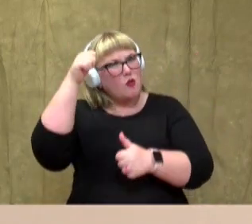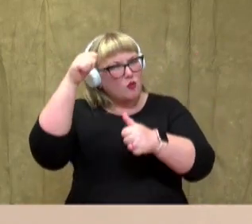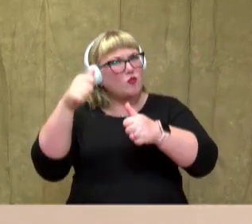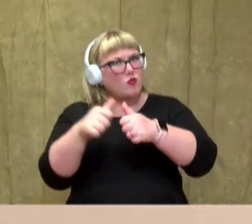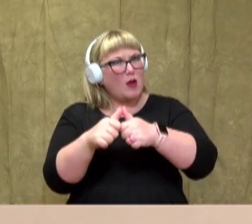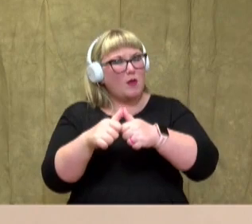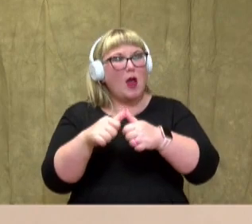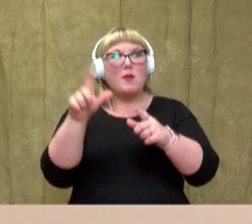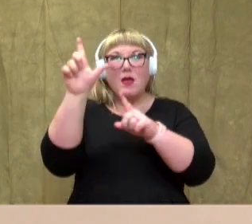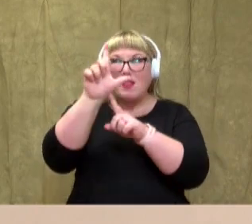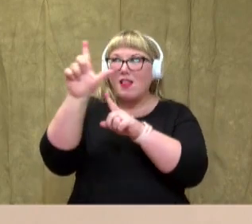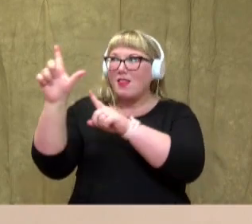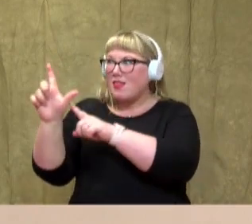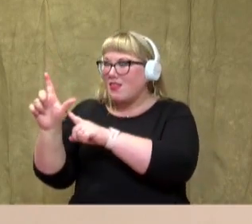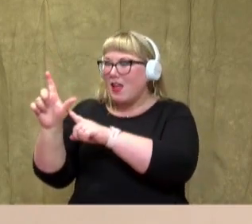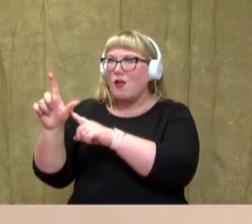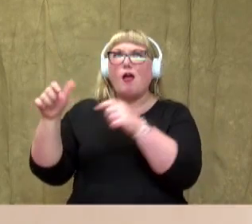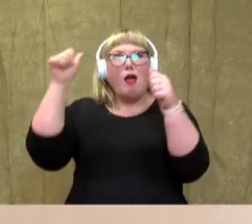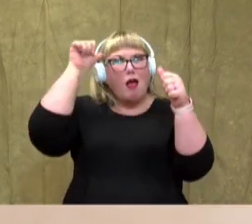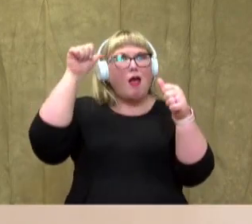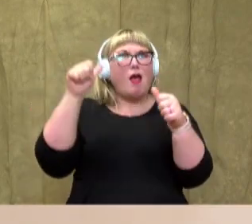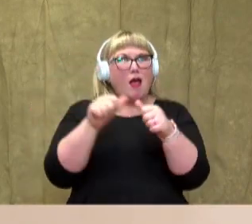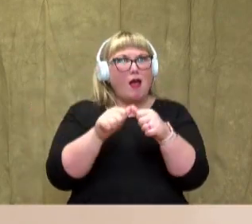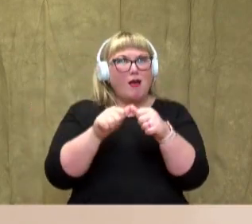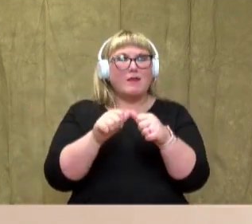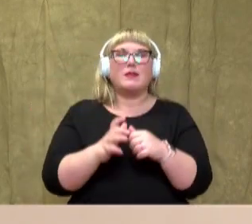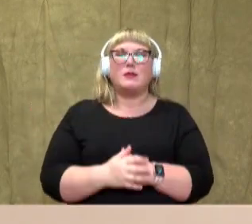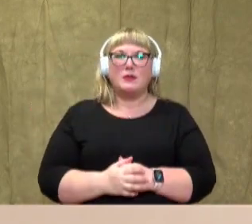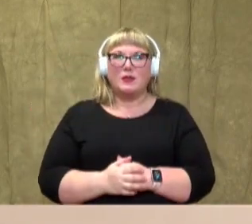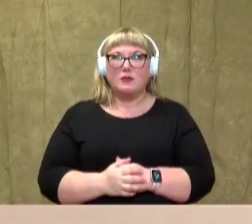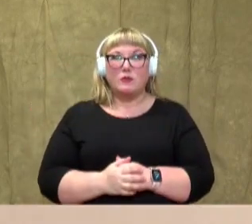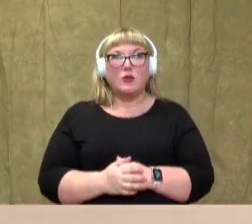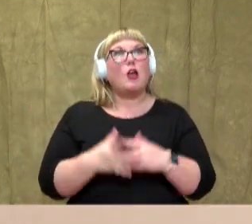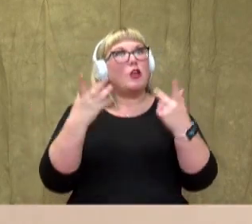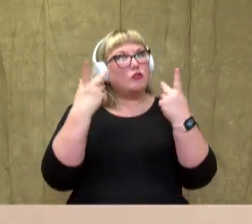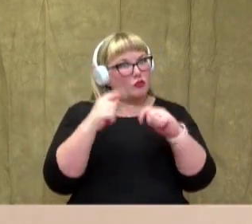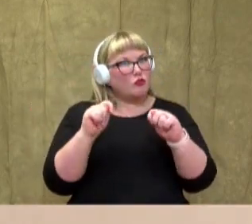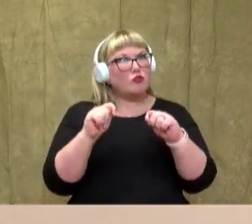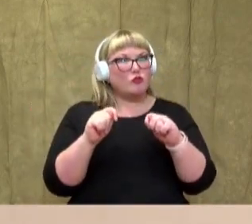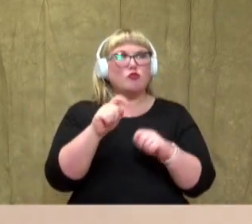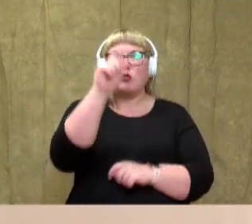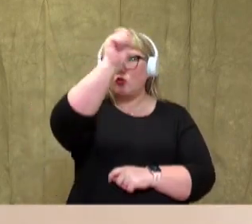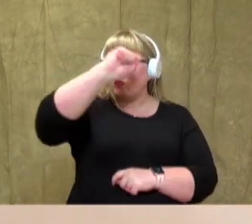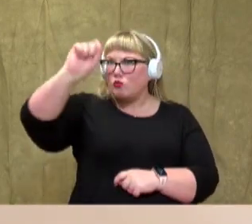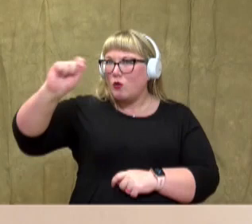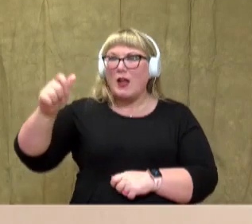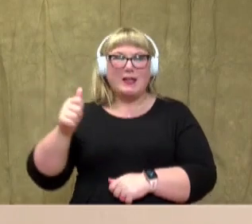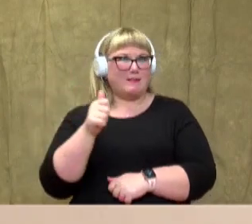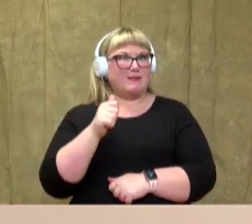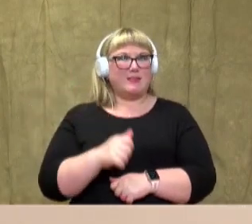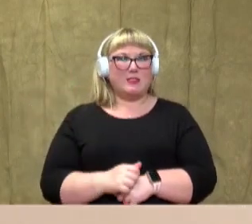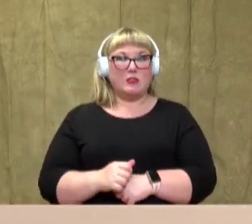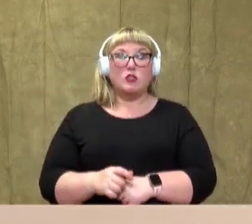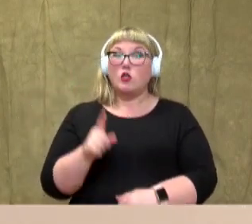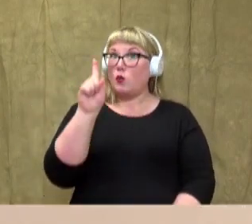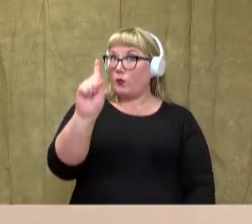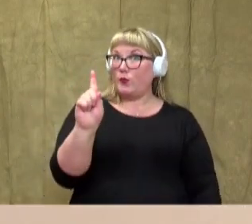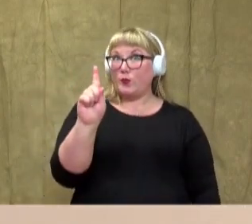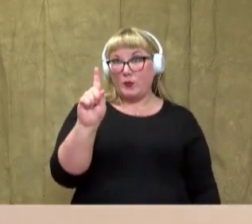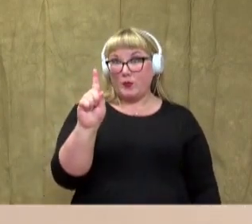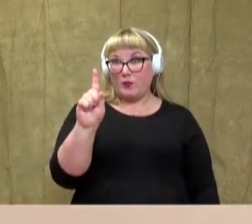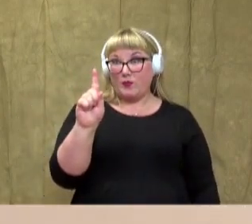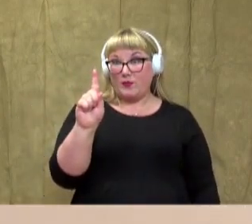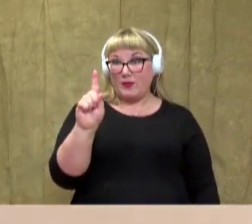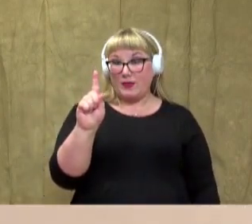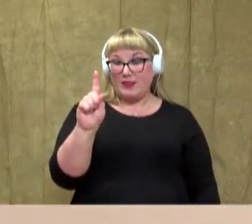remember the letters that the digraph is made up of. So let's try air writing. Remember, you take out your index finger.